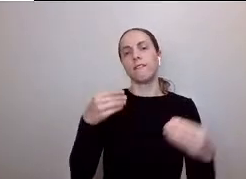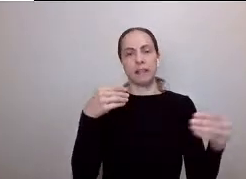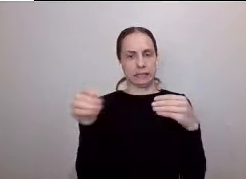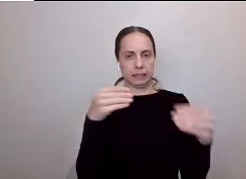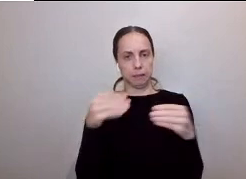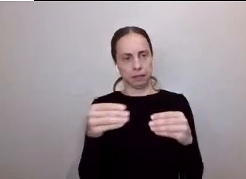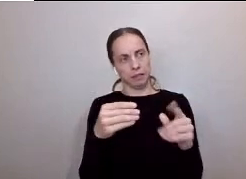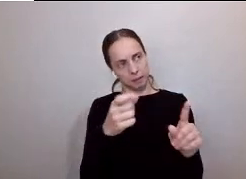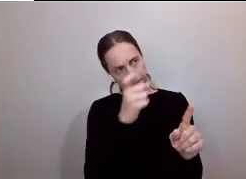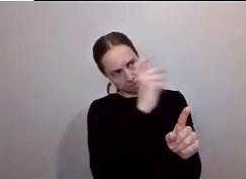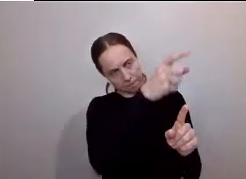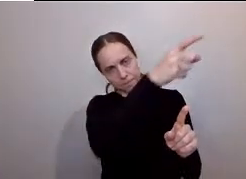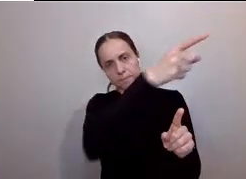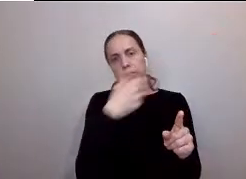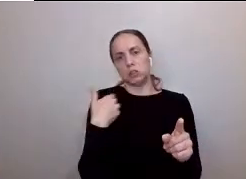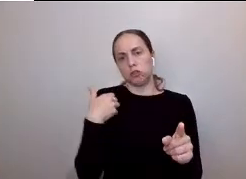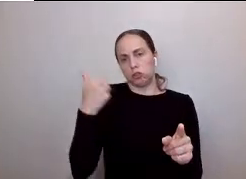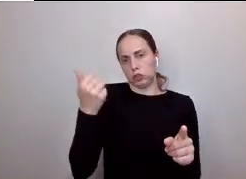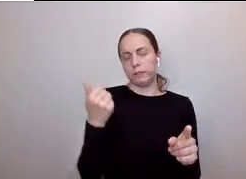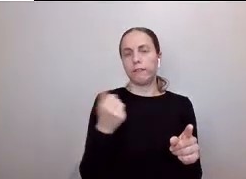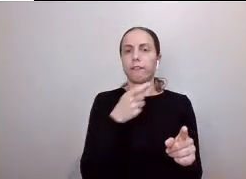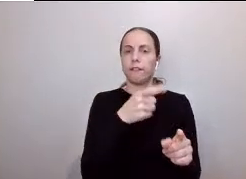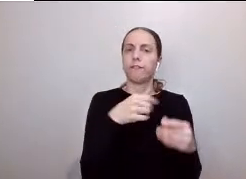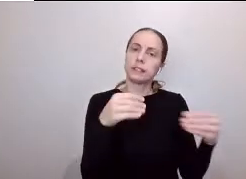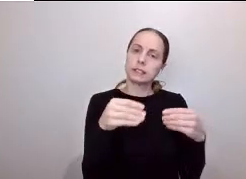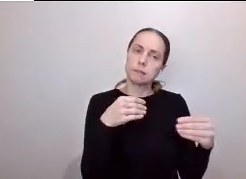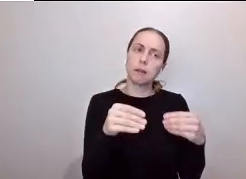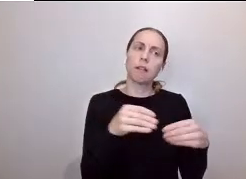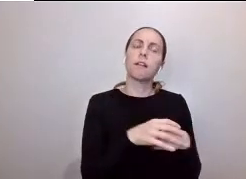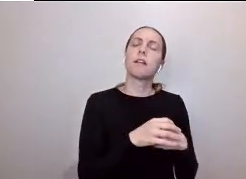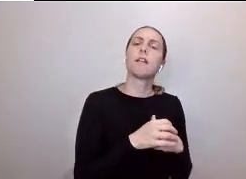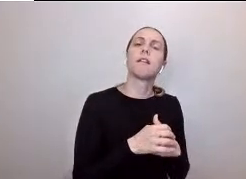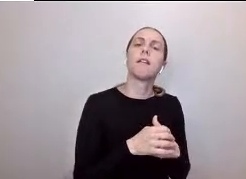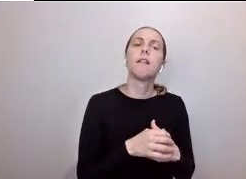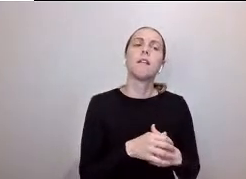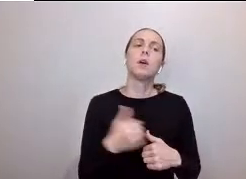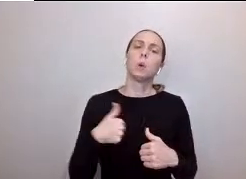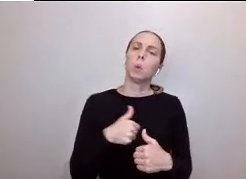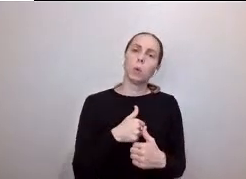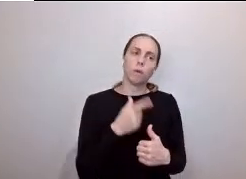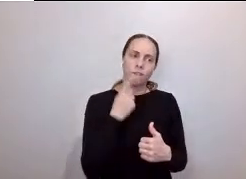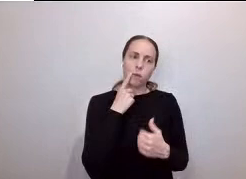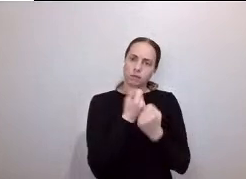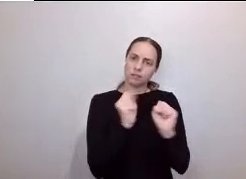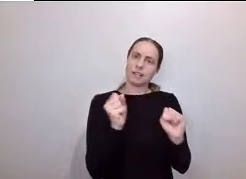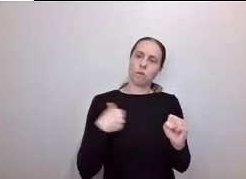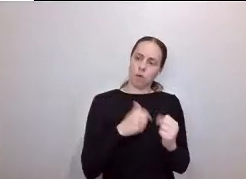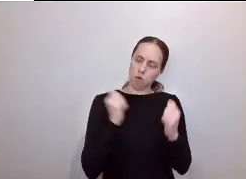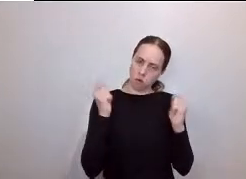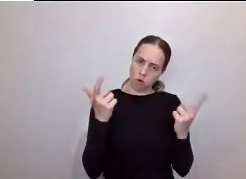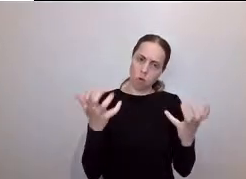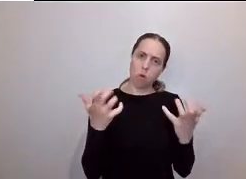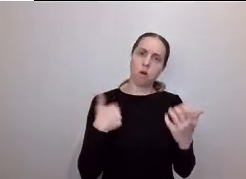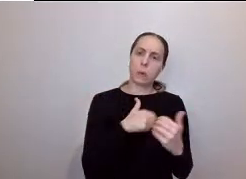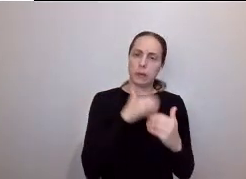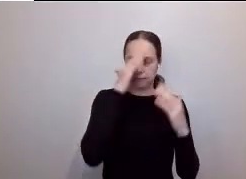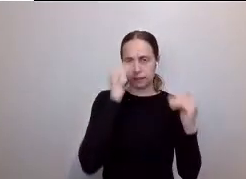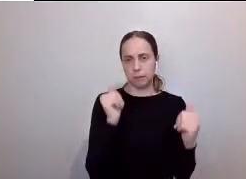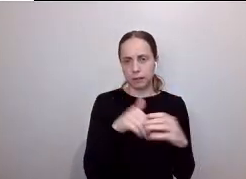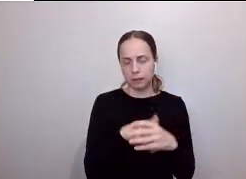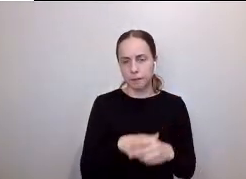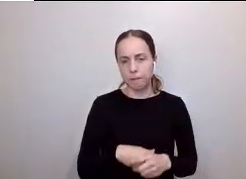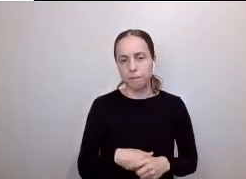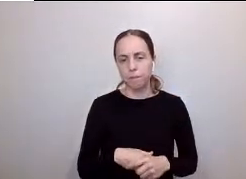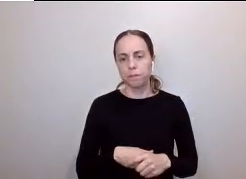the direction we all want and we all rightly expect. We cannot hamstring those efforts or the chief as he makes strides